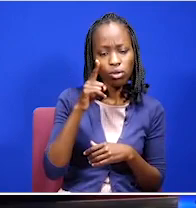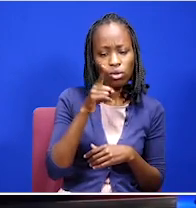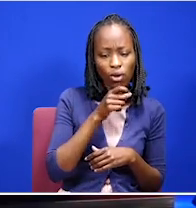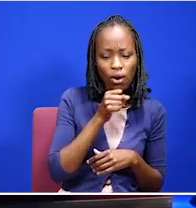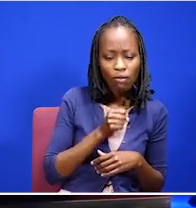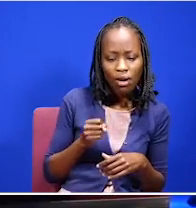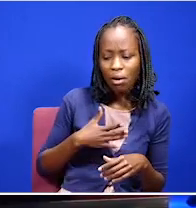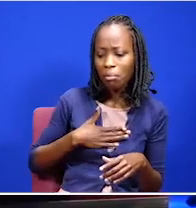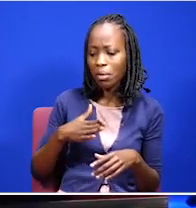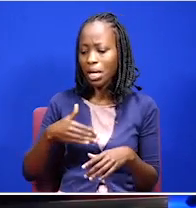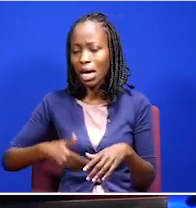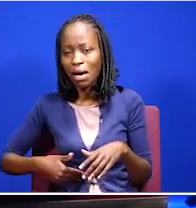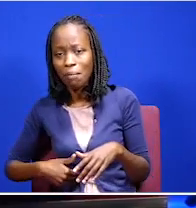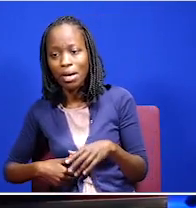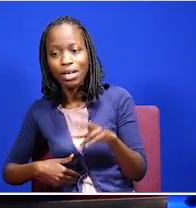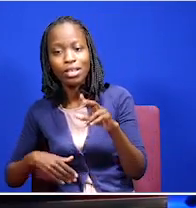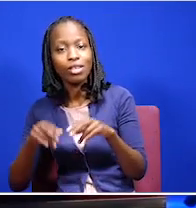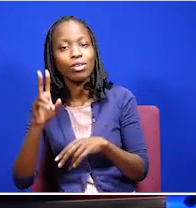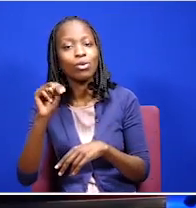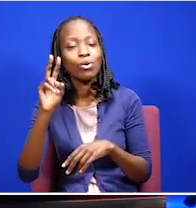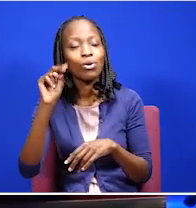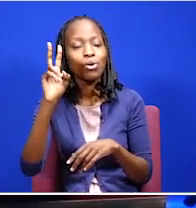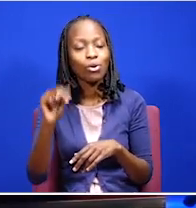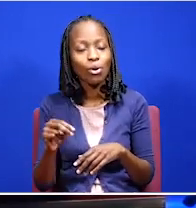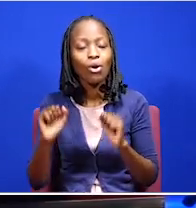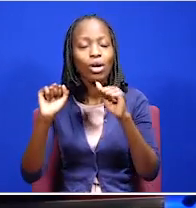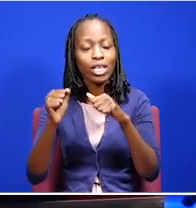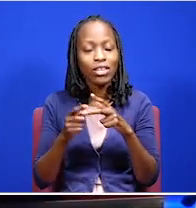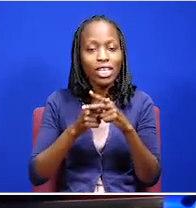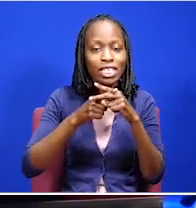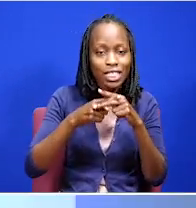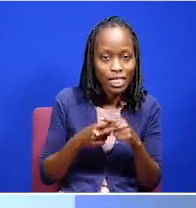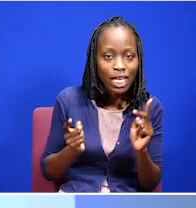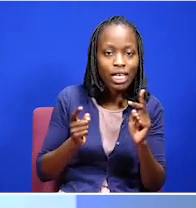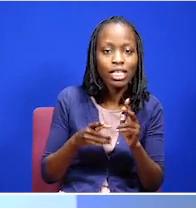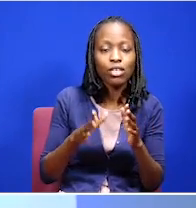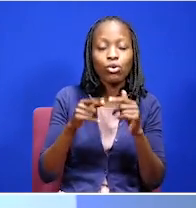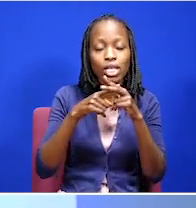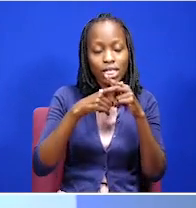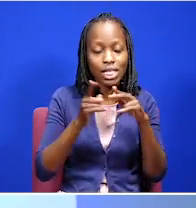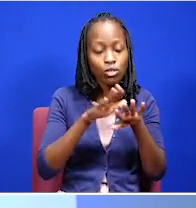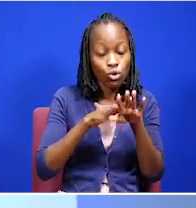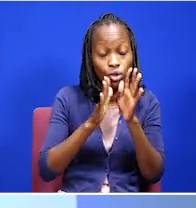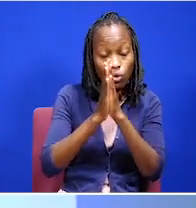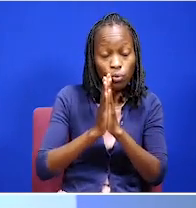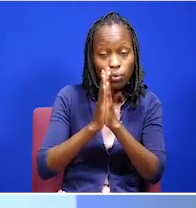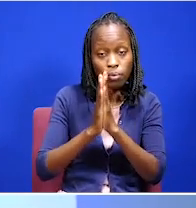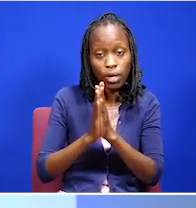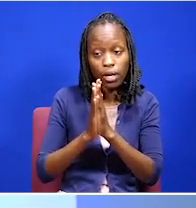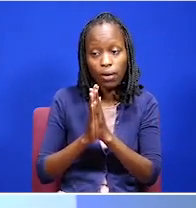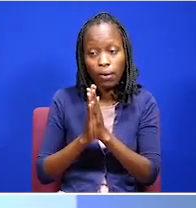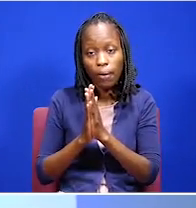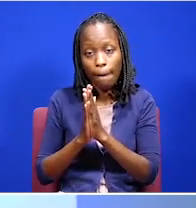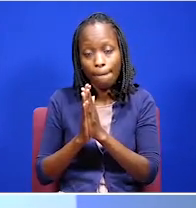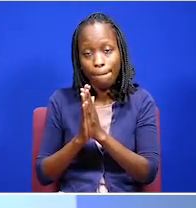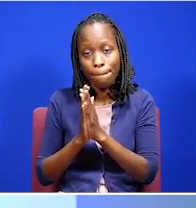Adoyo, you look like with the years it has come. Now me, I'm too far away from you. No, there is always a beginning,